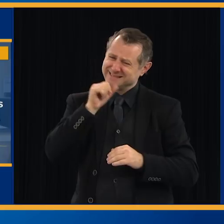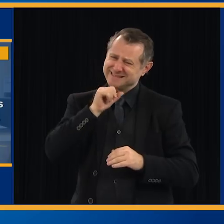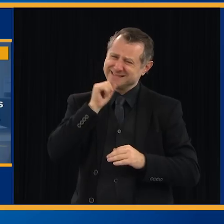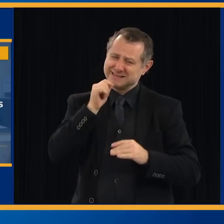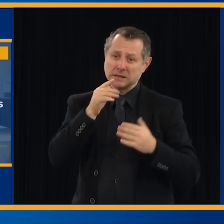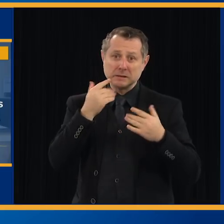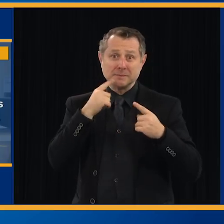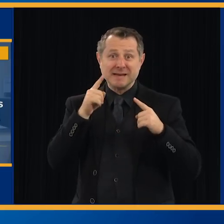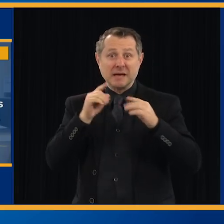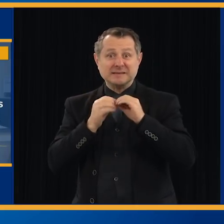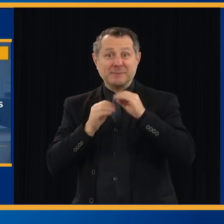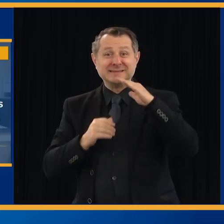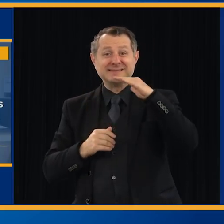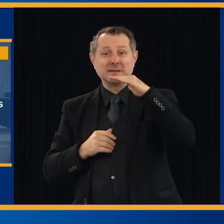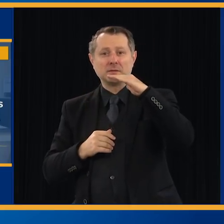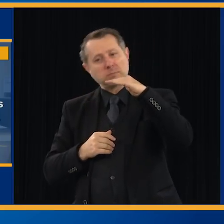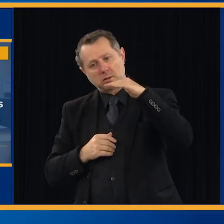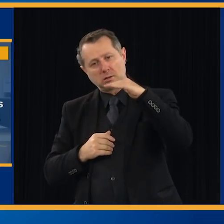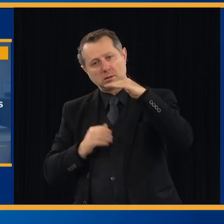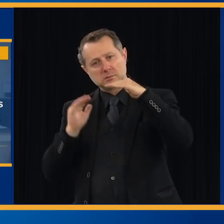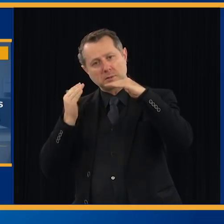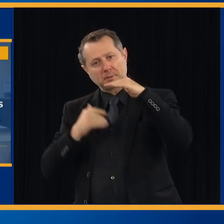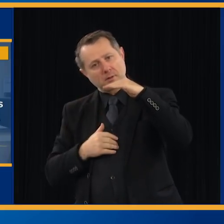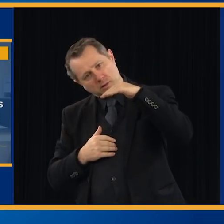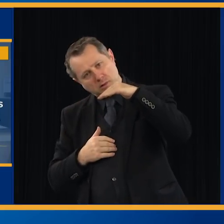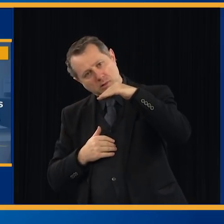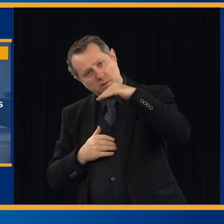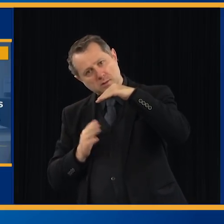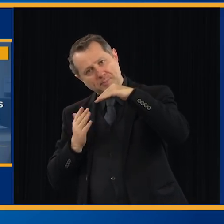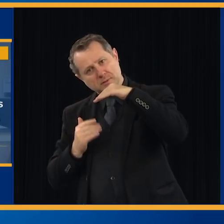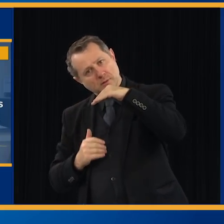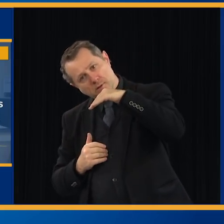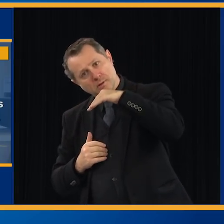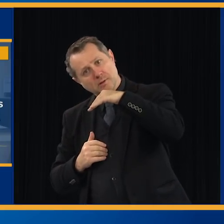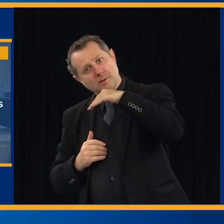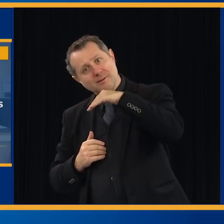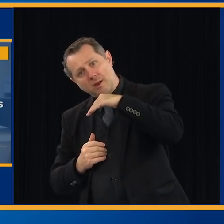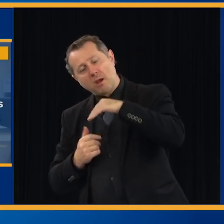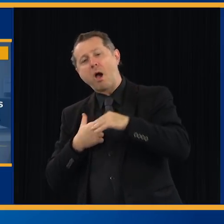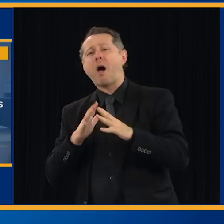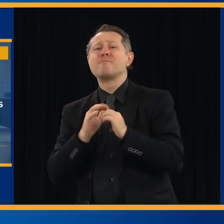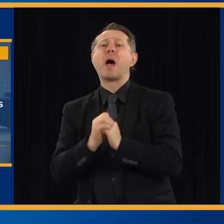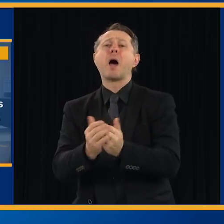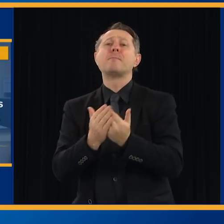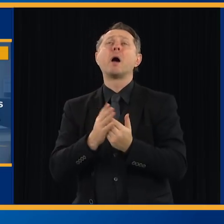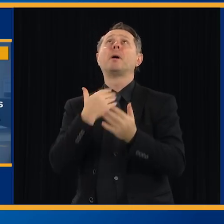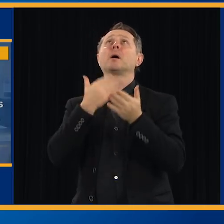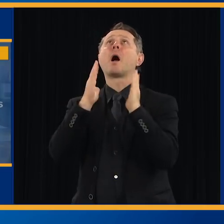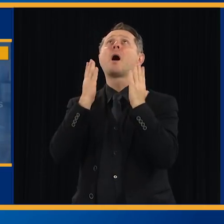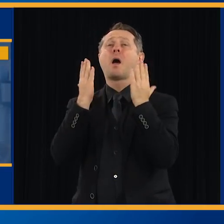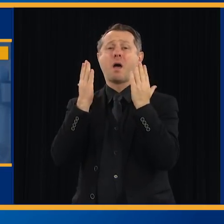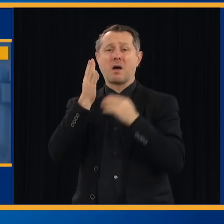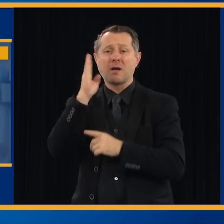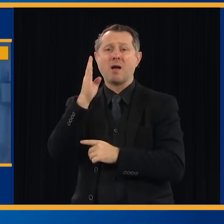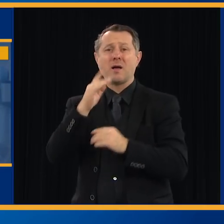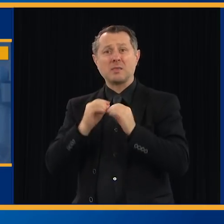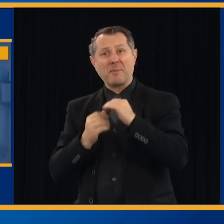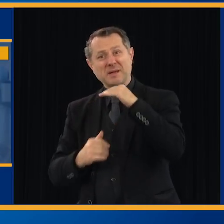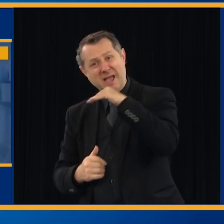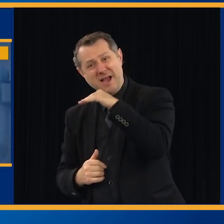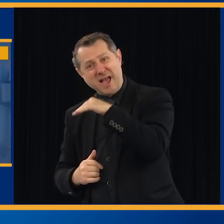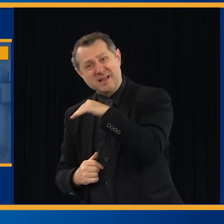now they're getting us down the other side. And we just pray to God that it remains down on the other